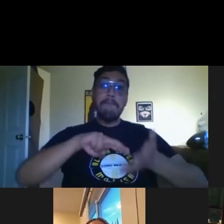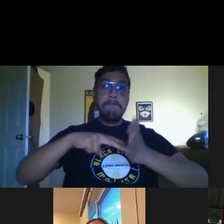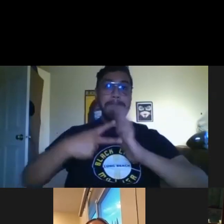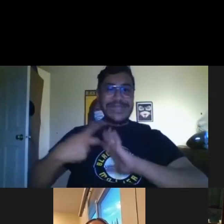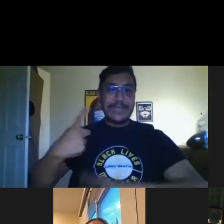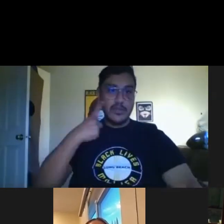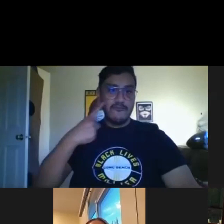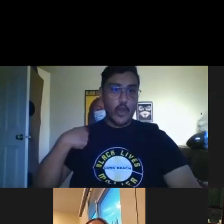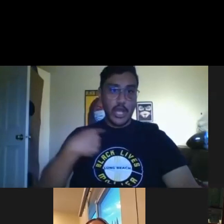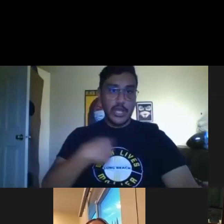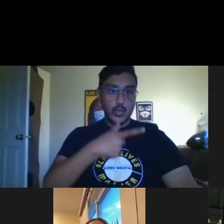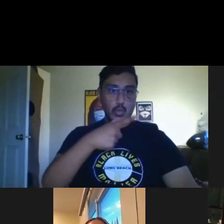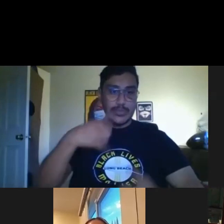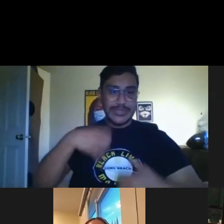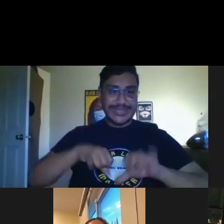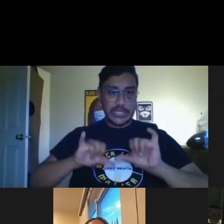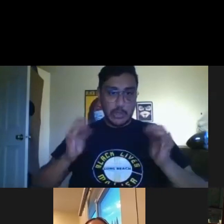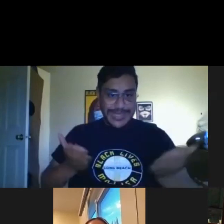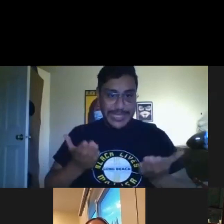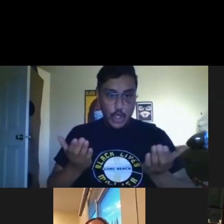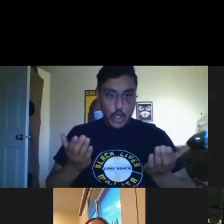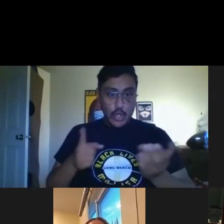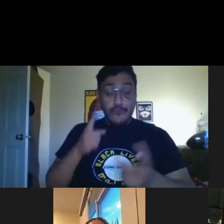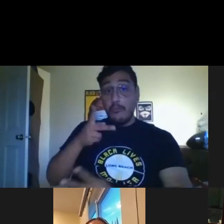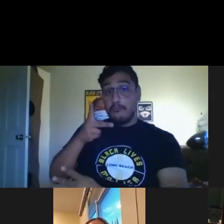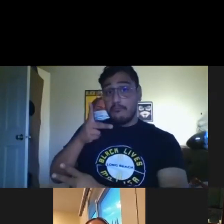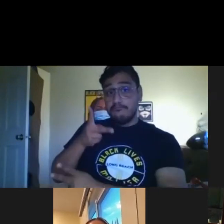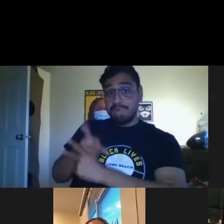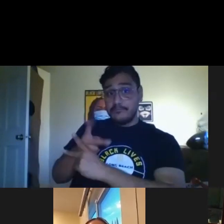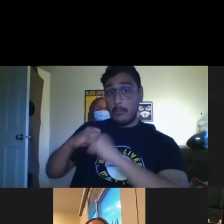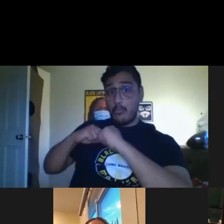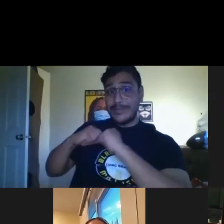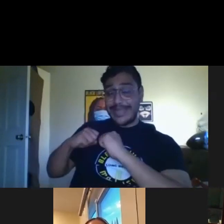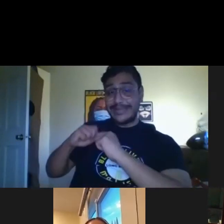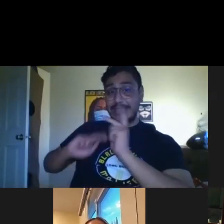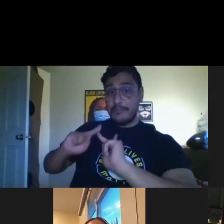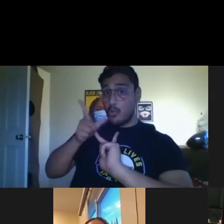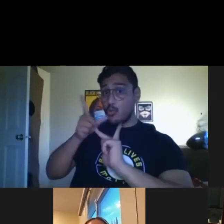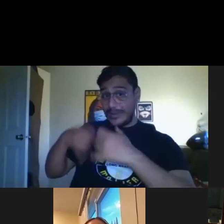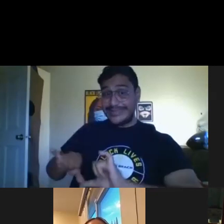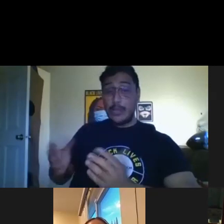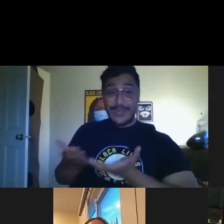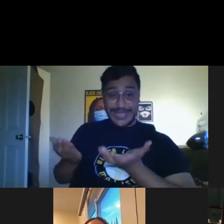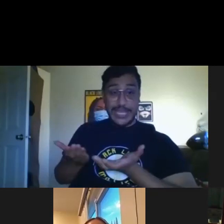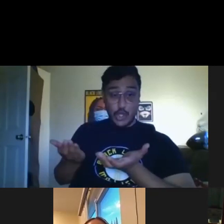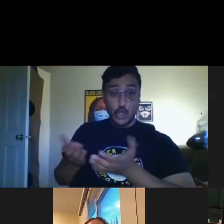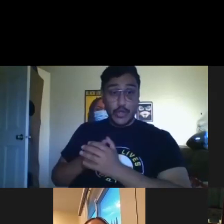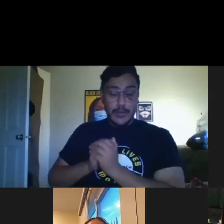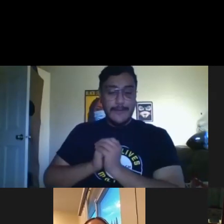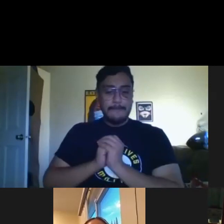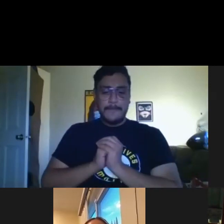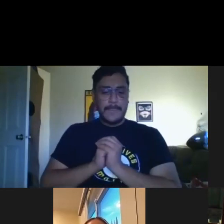right? Preserve the lives of those who are still here in his name. People don't really understand